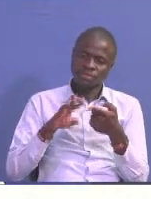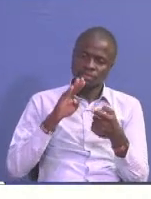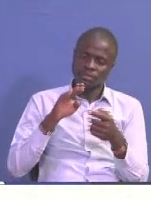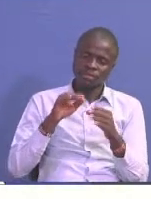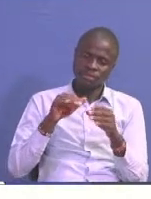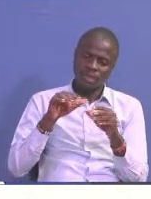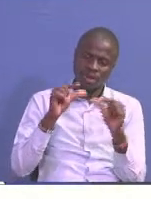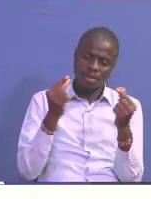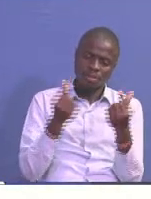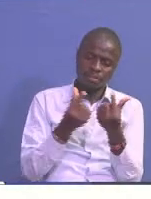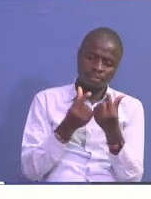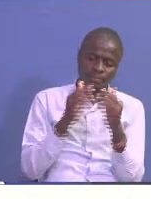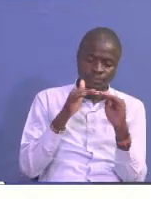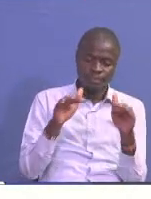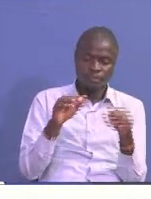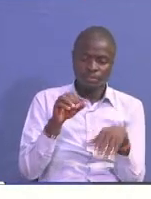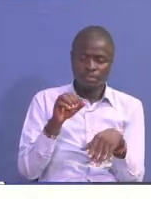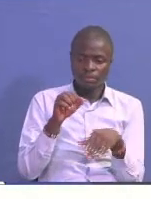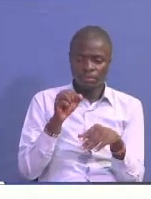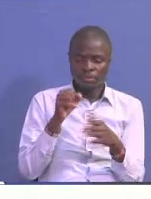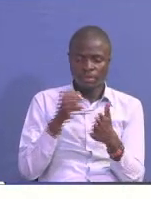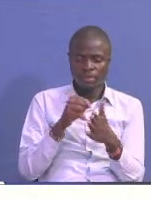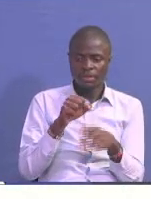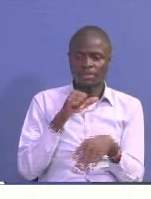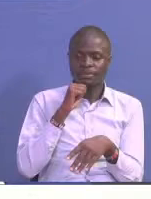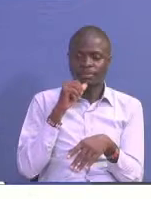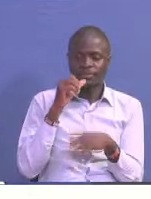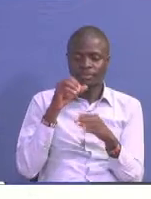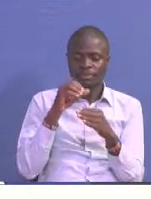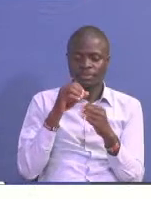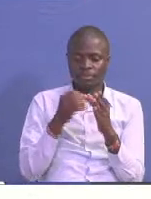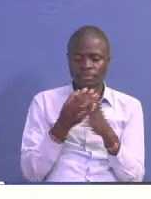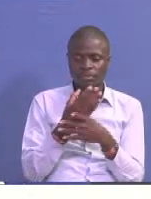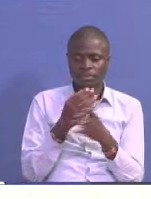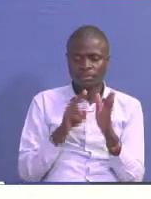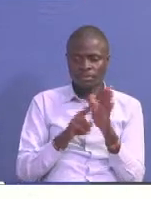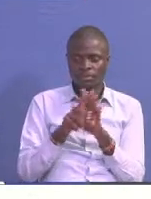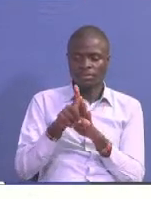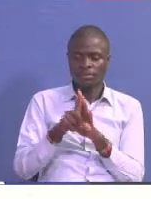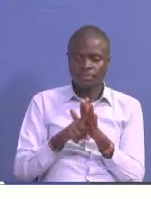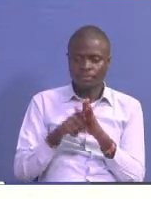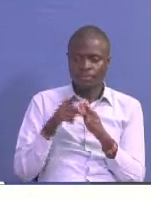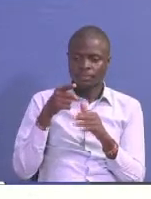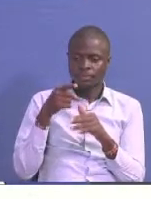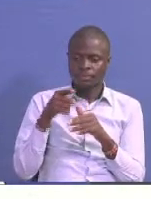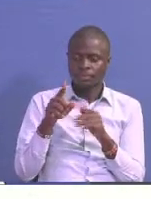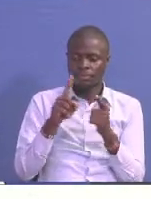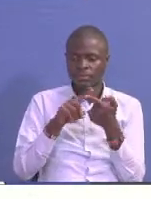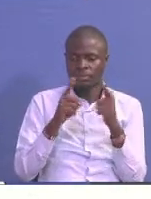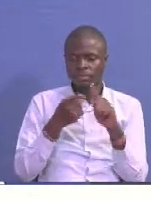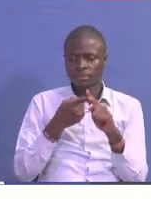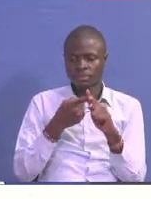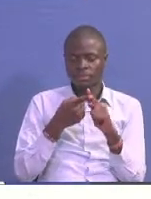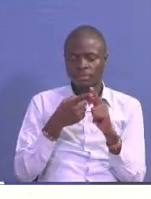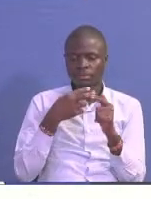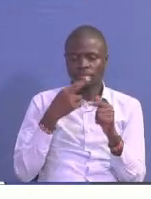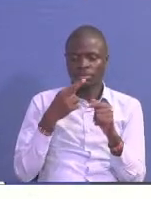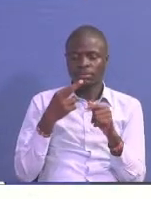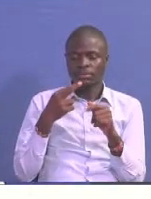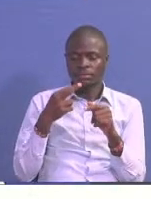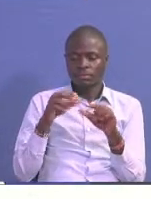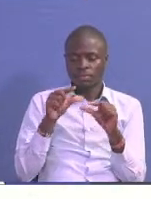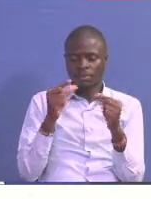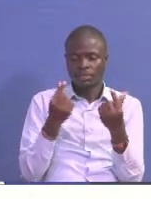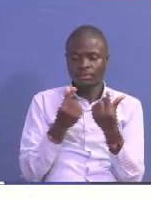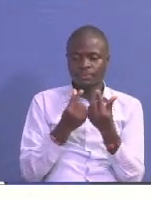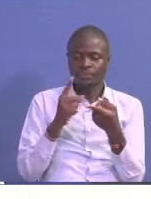market. You can't grow unless your standards are really global